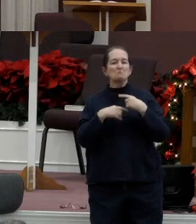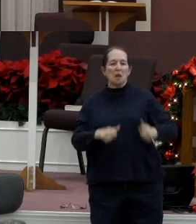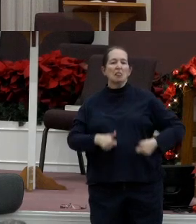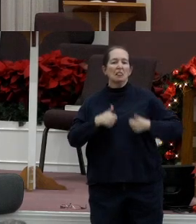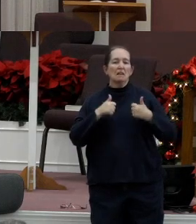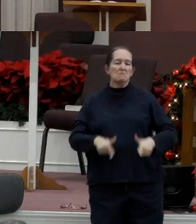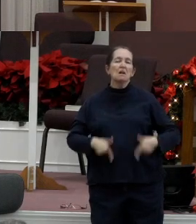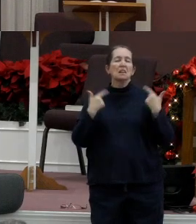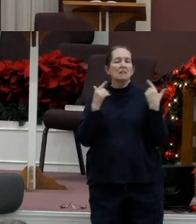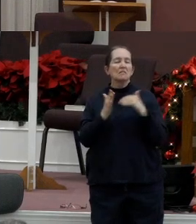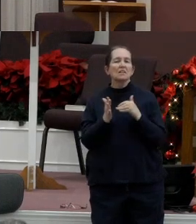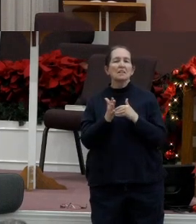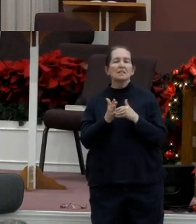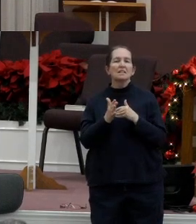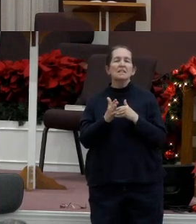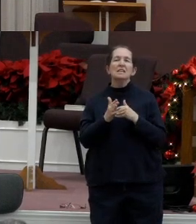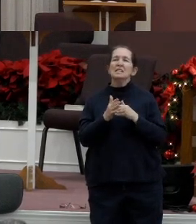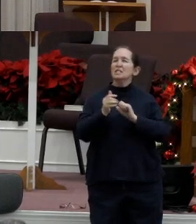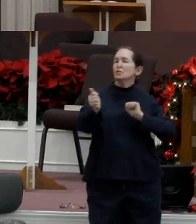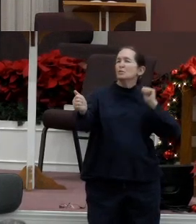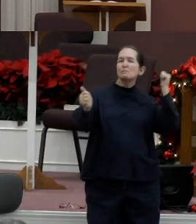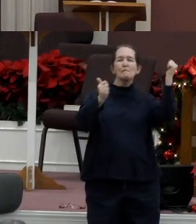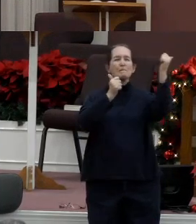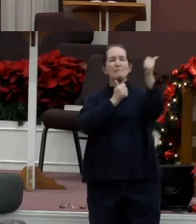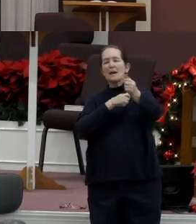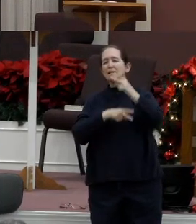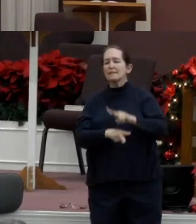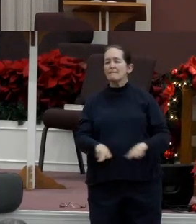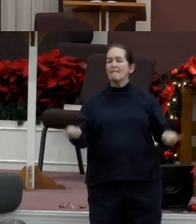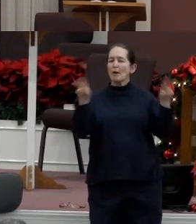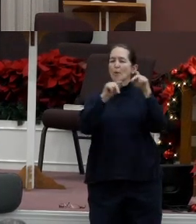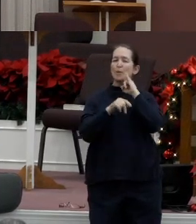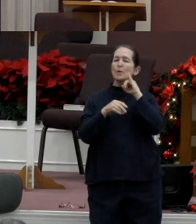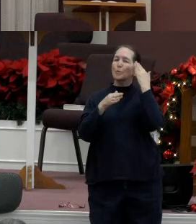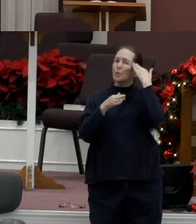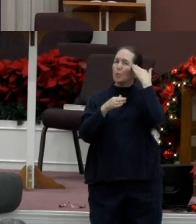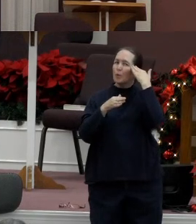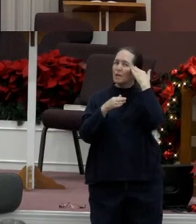See, there is surpassing value in knowing Christ.